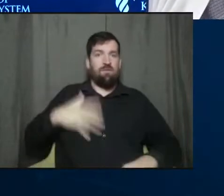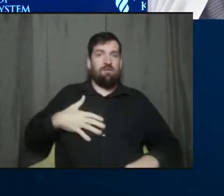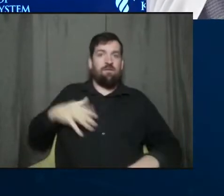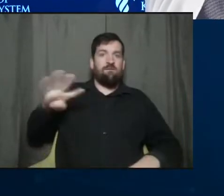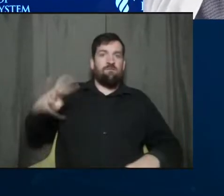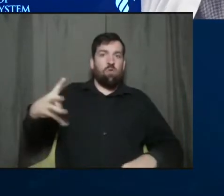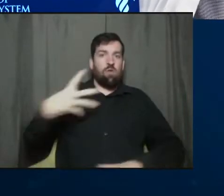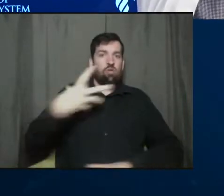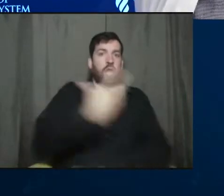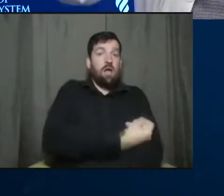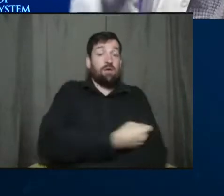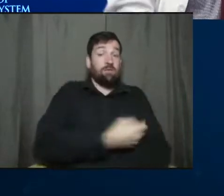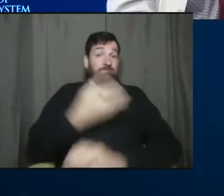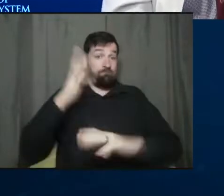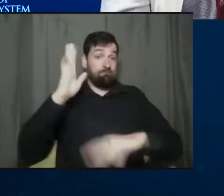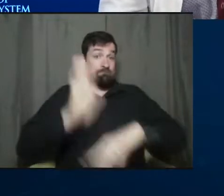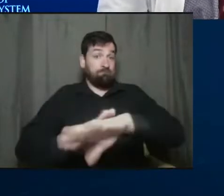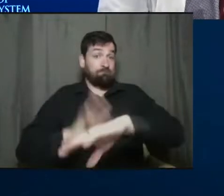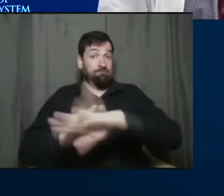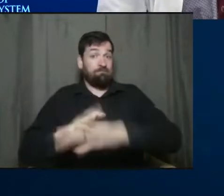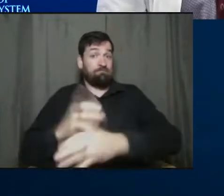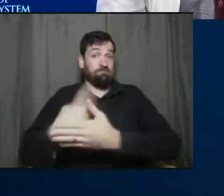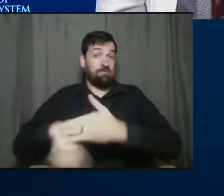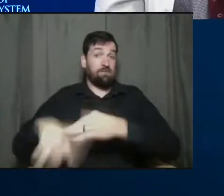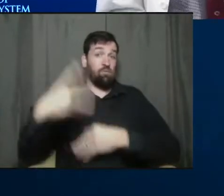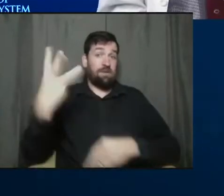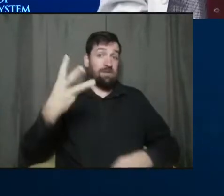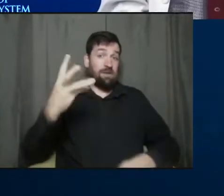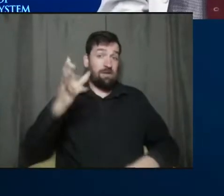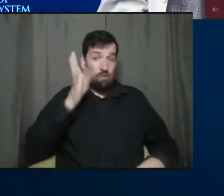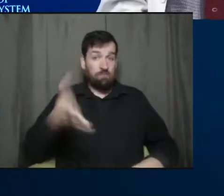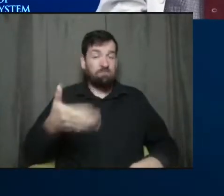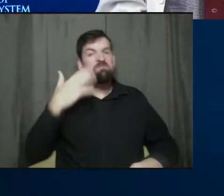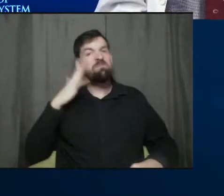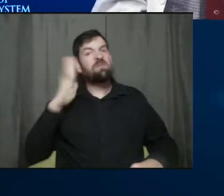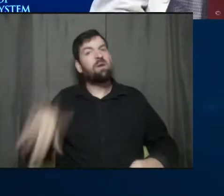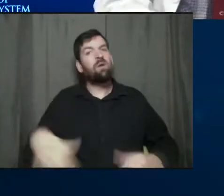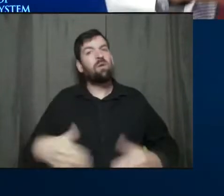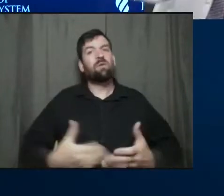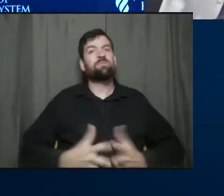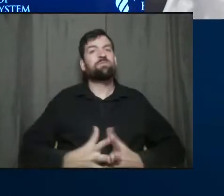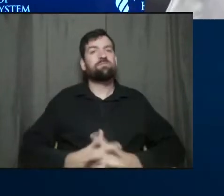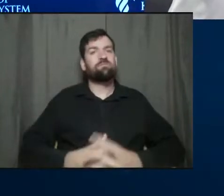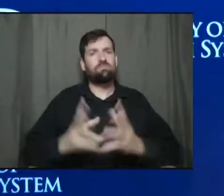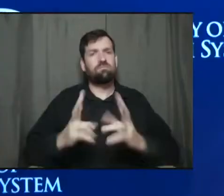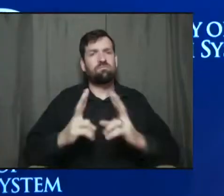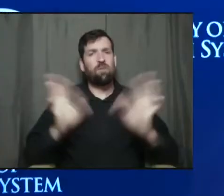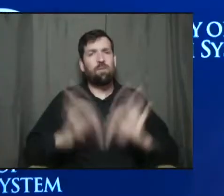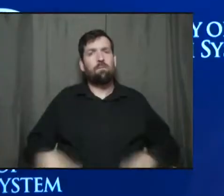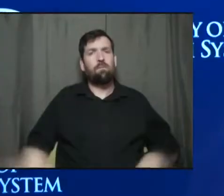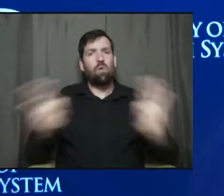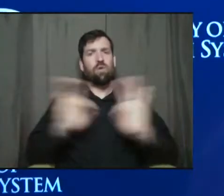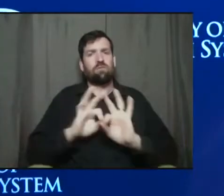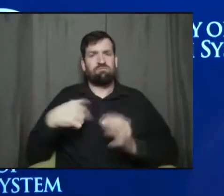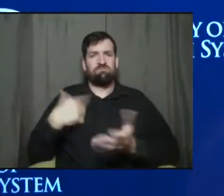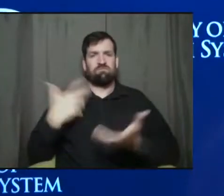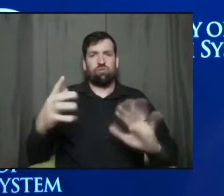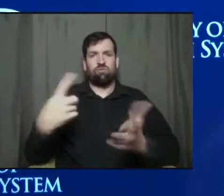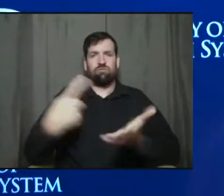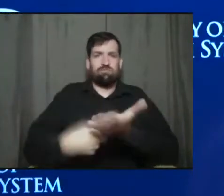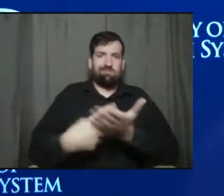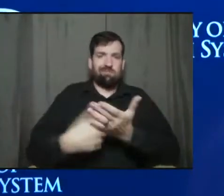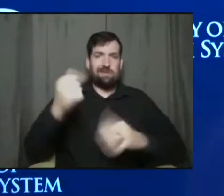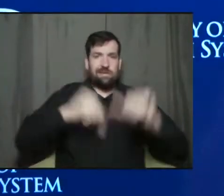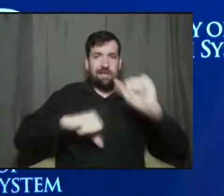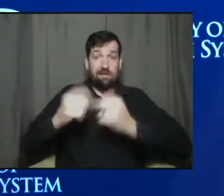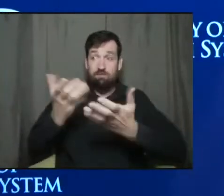next Wednesday, here it comes. But, I think it is a really important point. We've talked here about the science, and look at what happened in